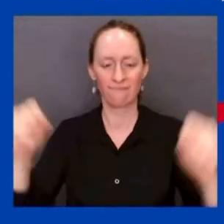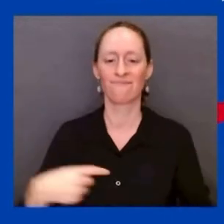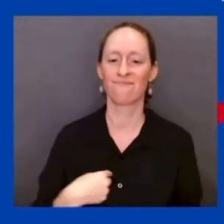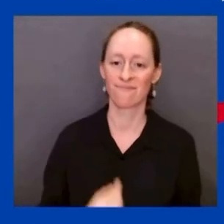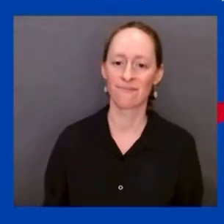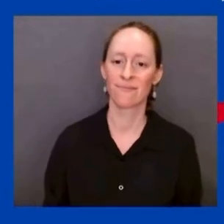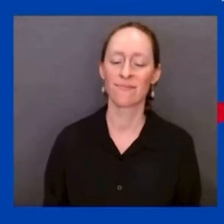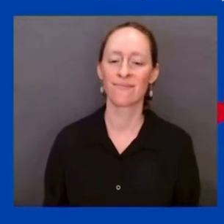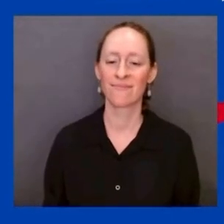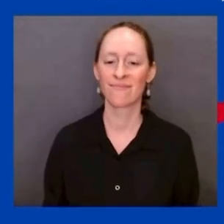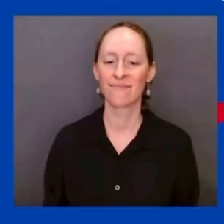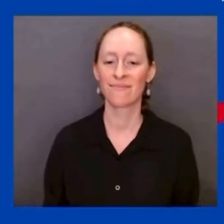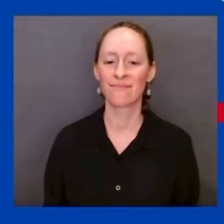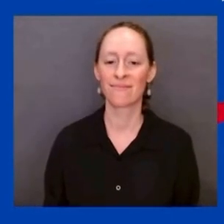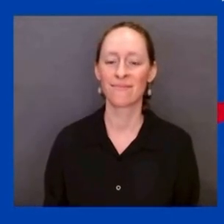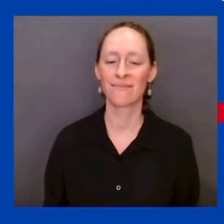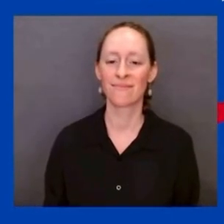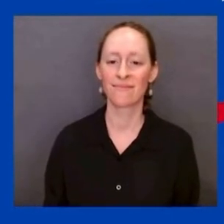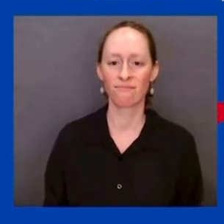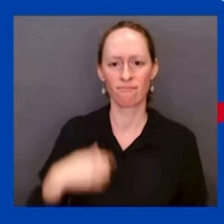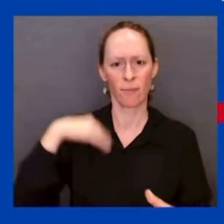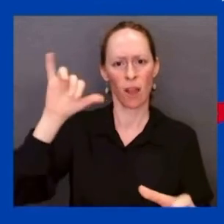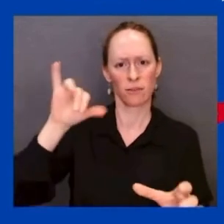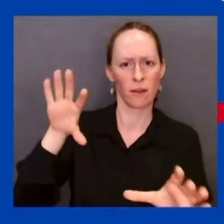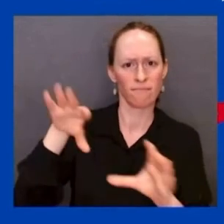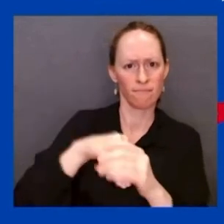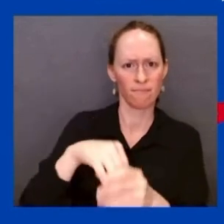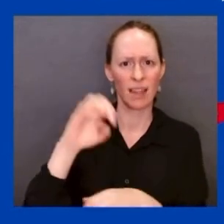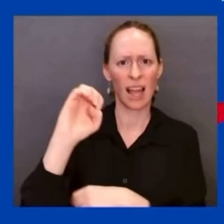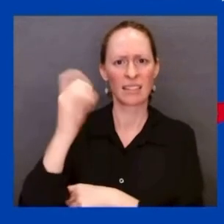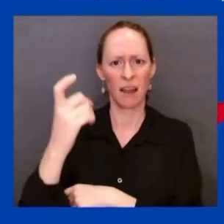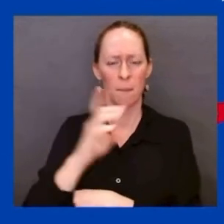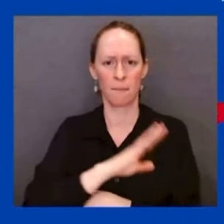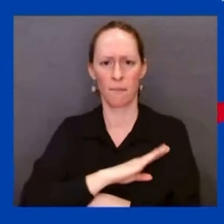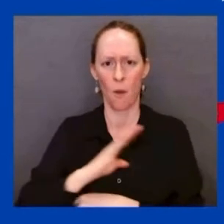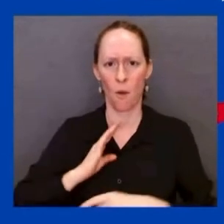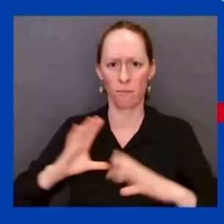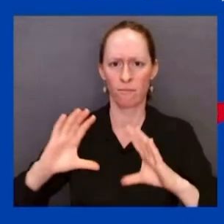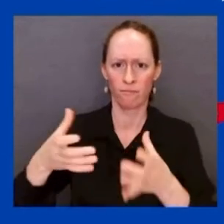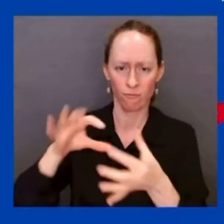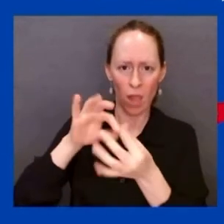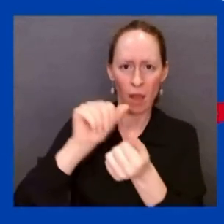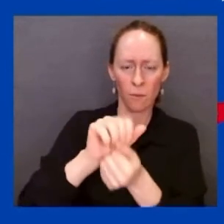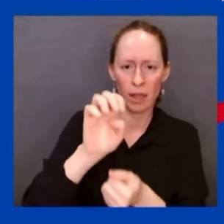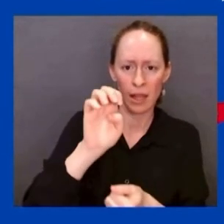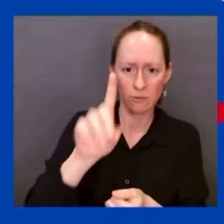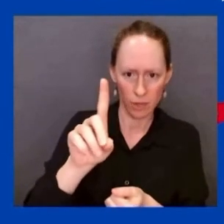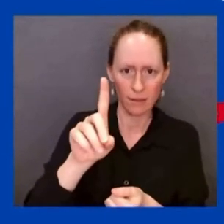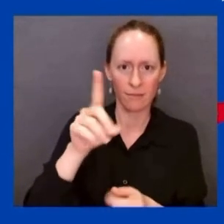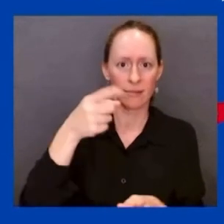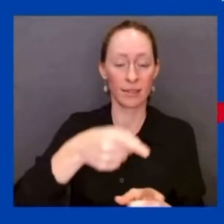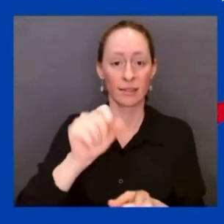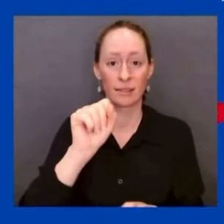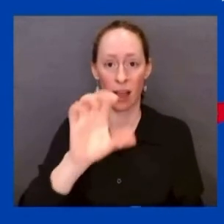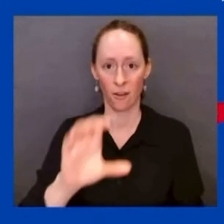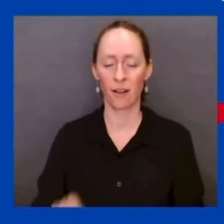Carolina Education Association. Thanks to the Biden-Harris administration, I had